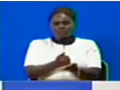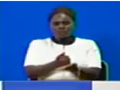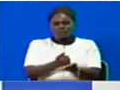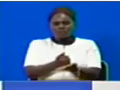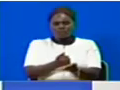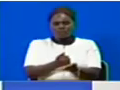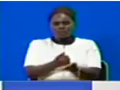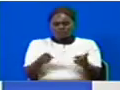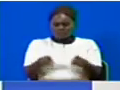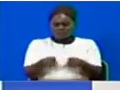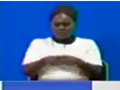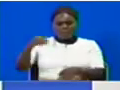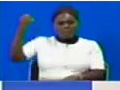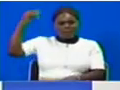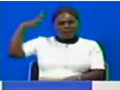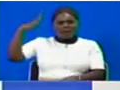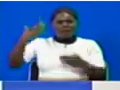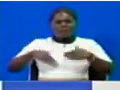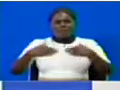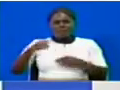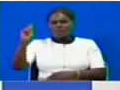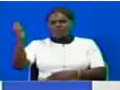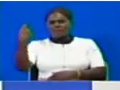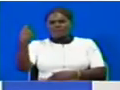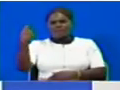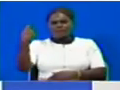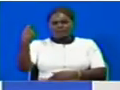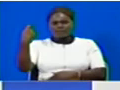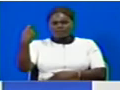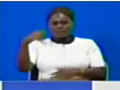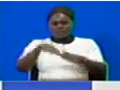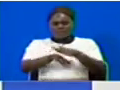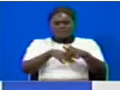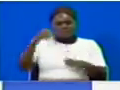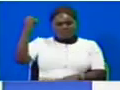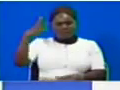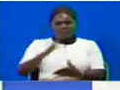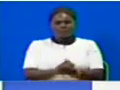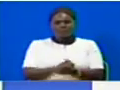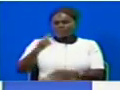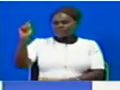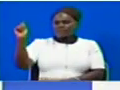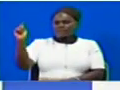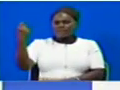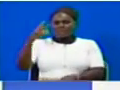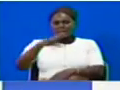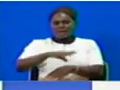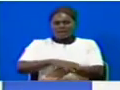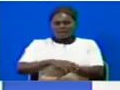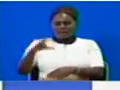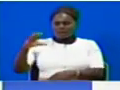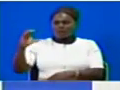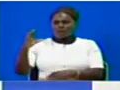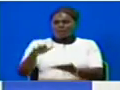more reliable power to the people of Kenya, and that'll help create jobs and spur economic growth. Kenya will be tapping North